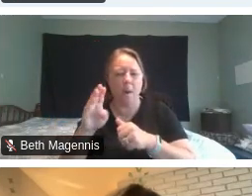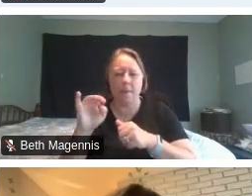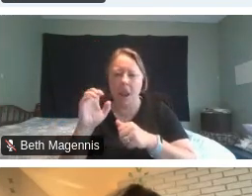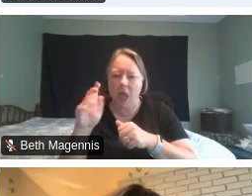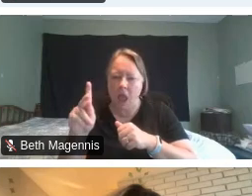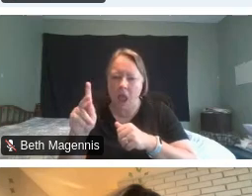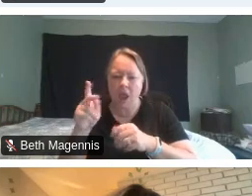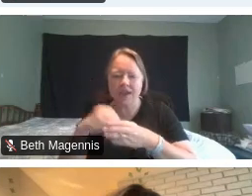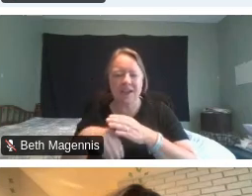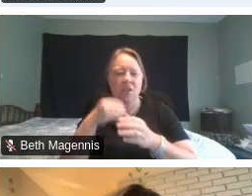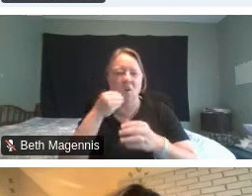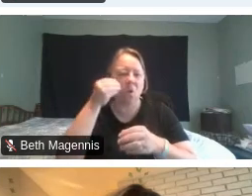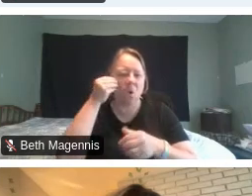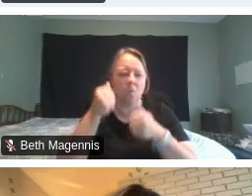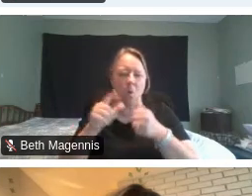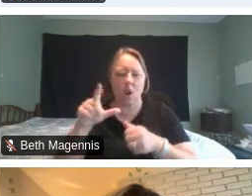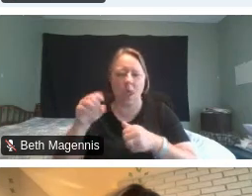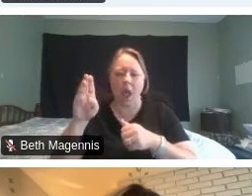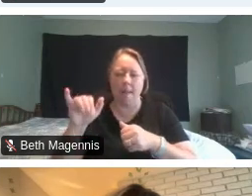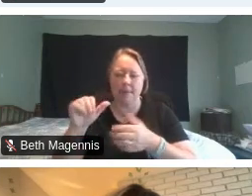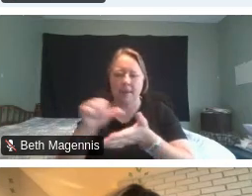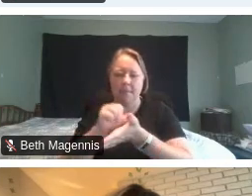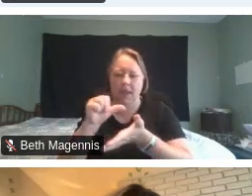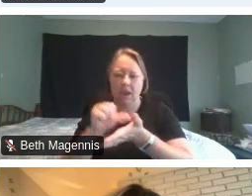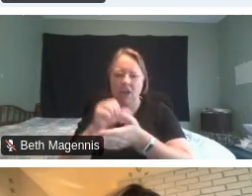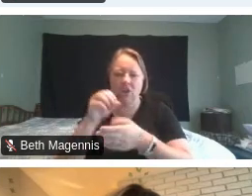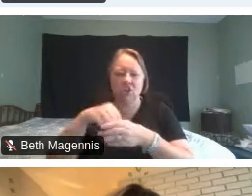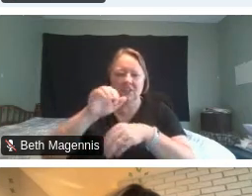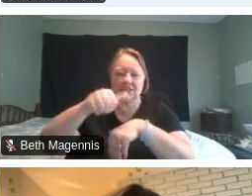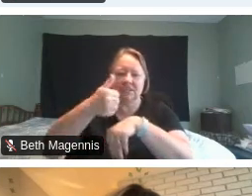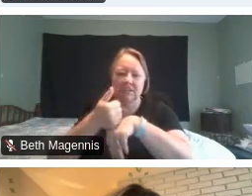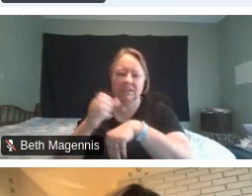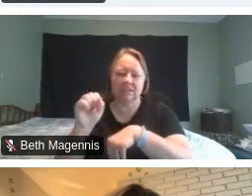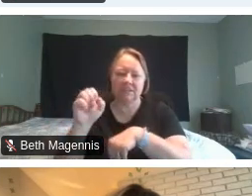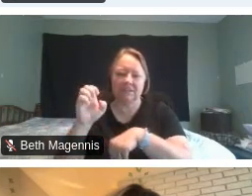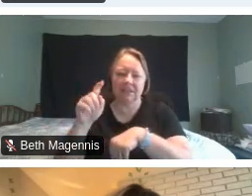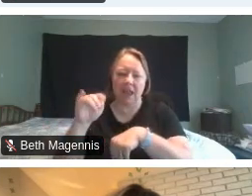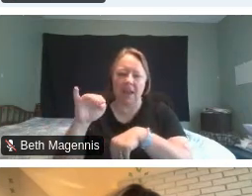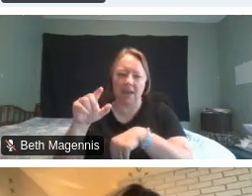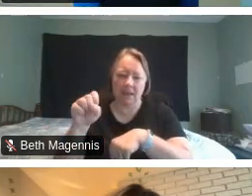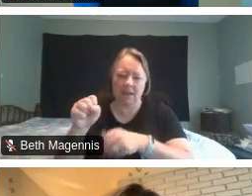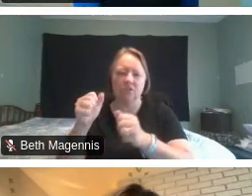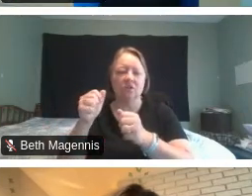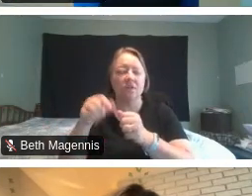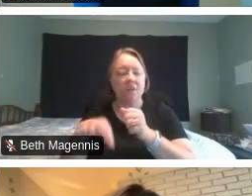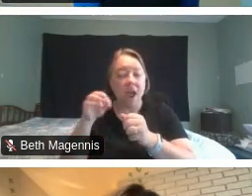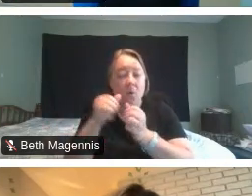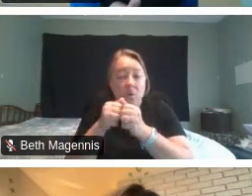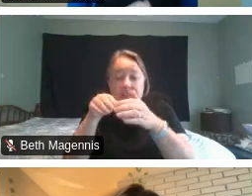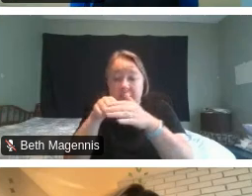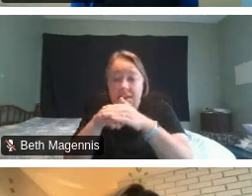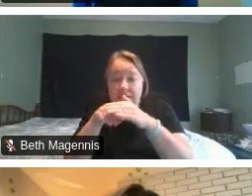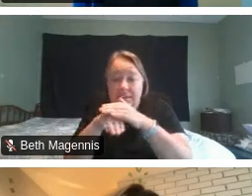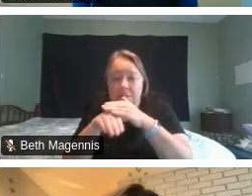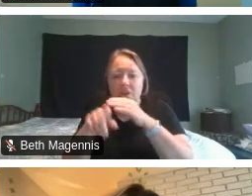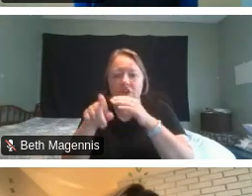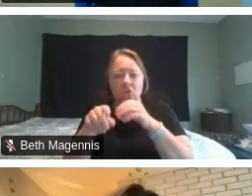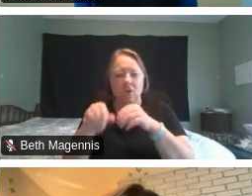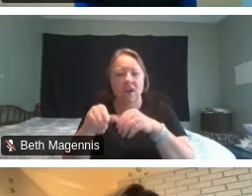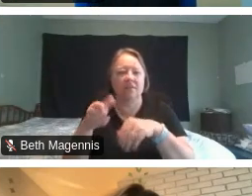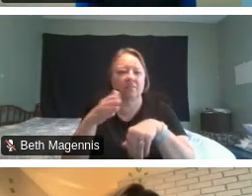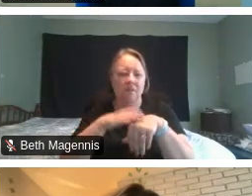the home or lobby page, in the settings, you'll find under accessibility that you can turn that